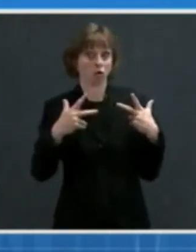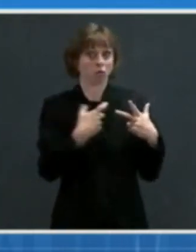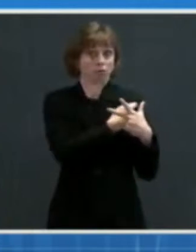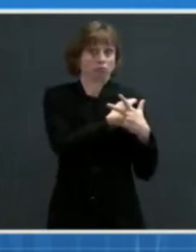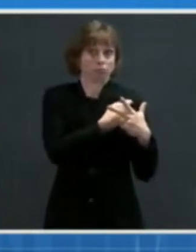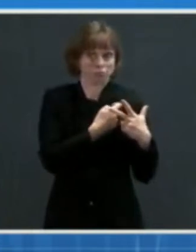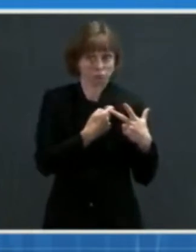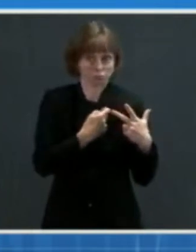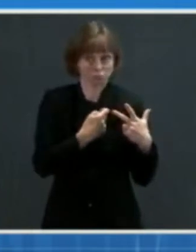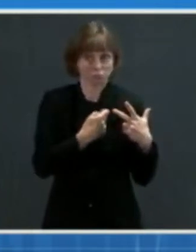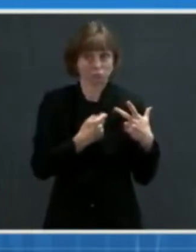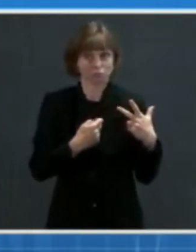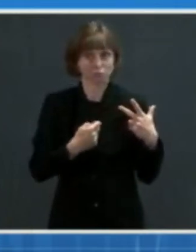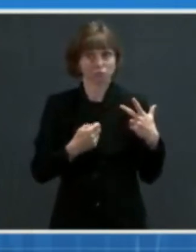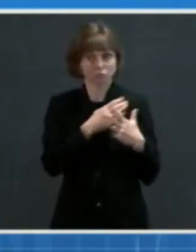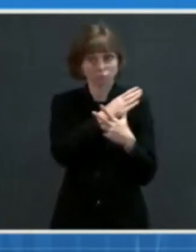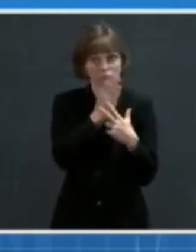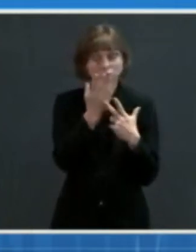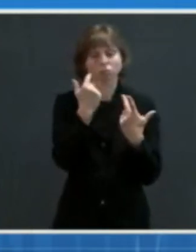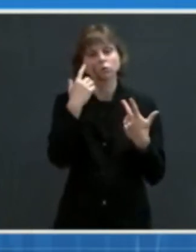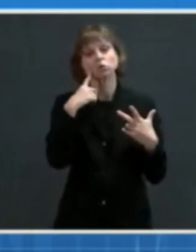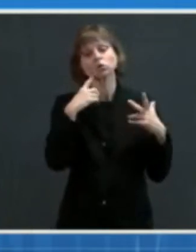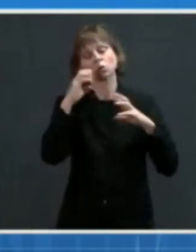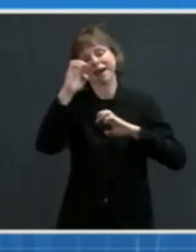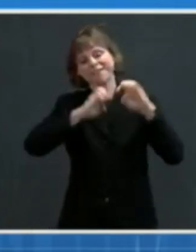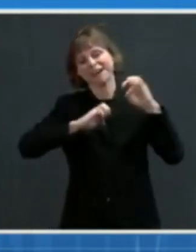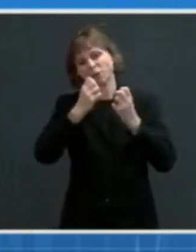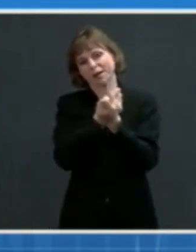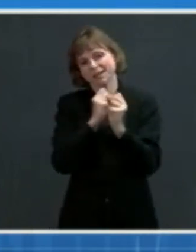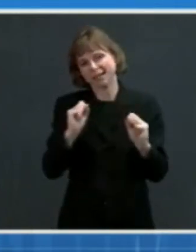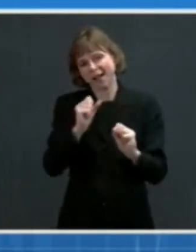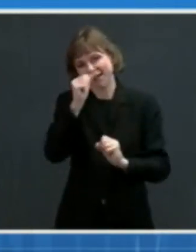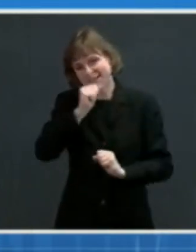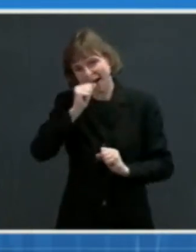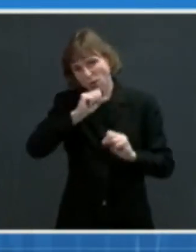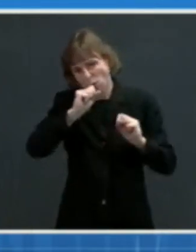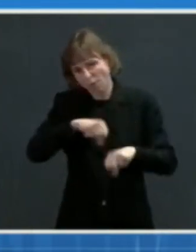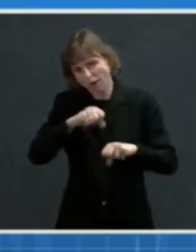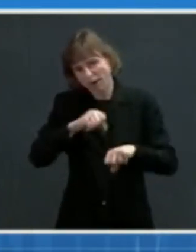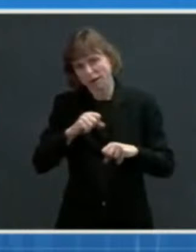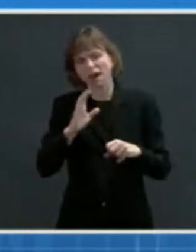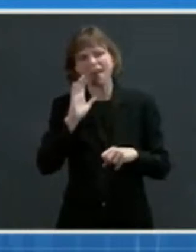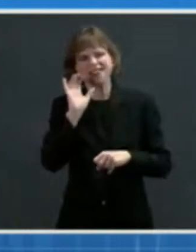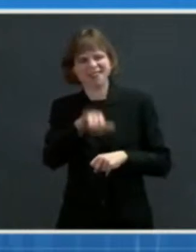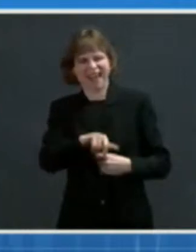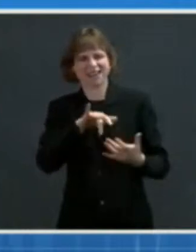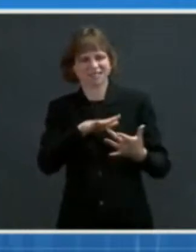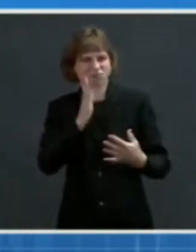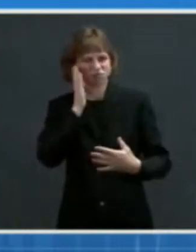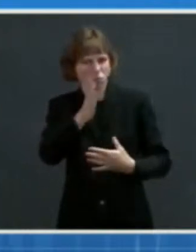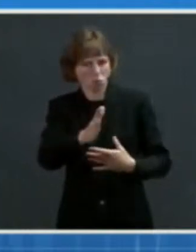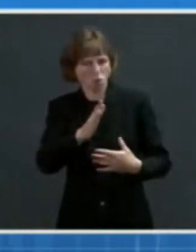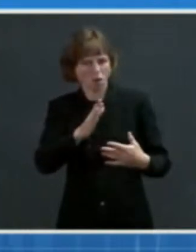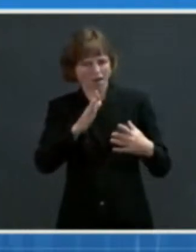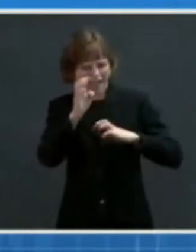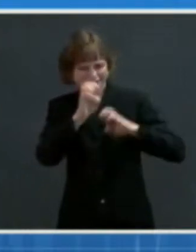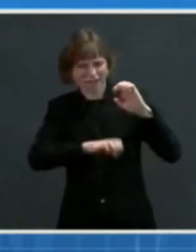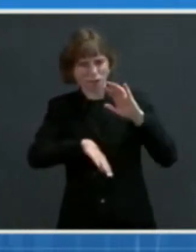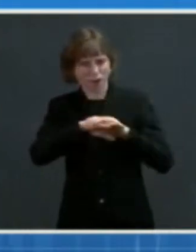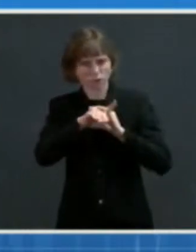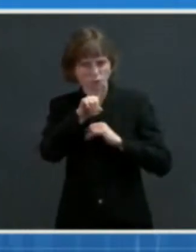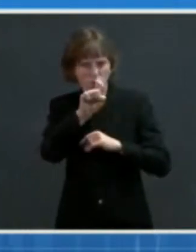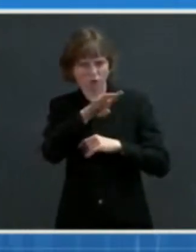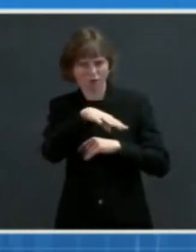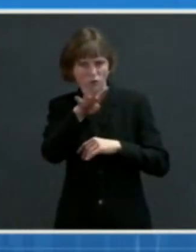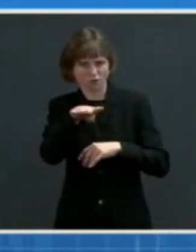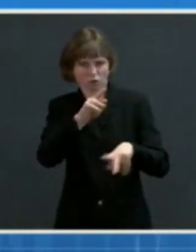to evaluate safety, tolerability, and immunogenicity. That study will evaluate up to 144 participants